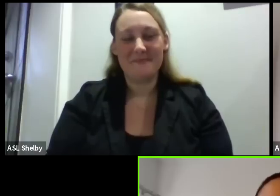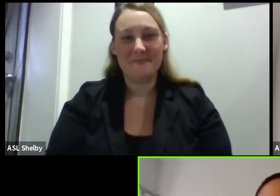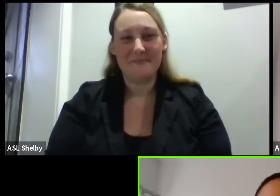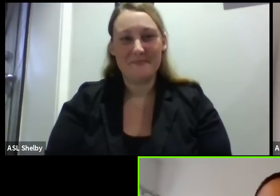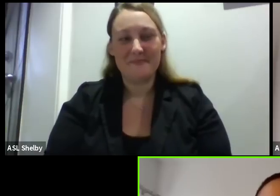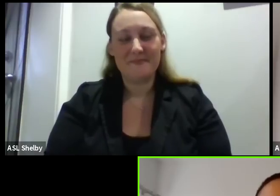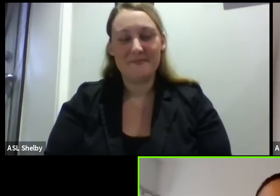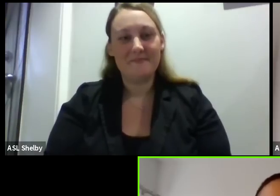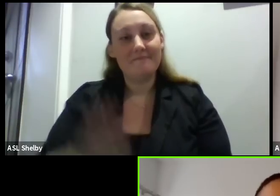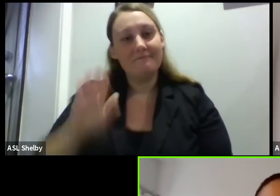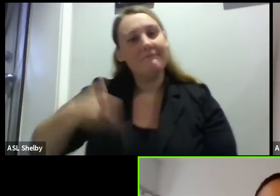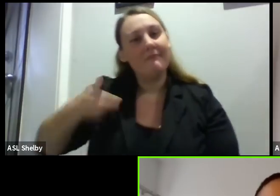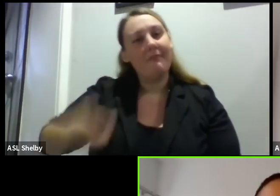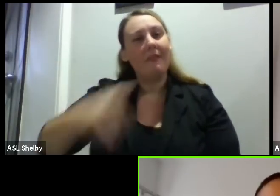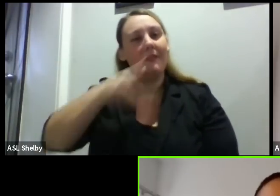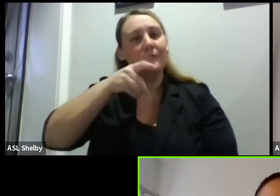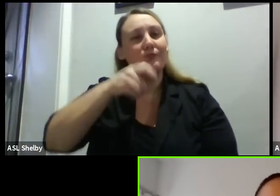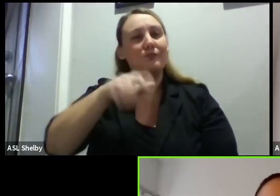I am Yin Q,